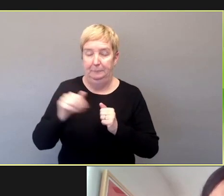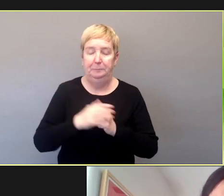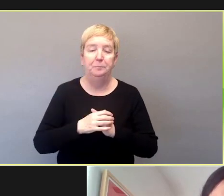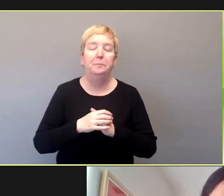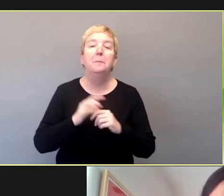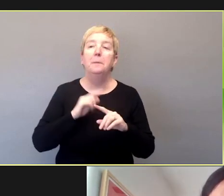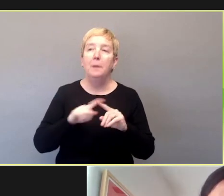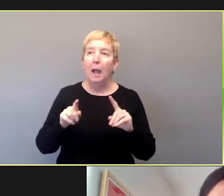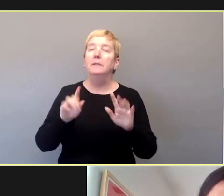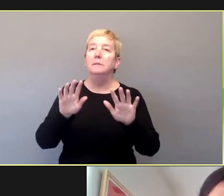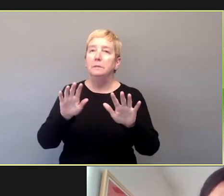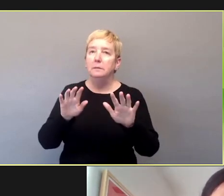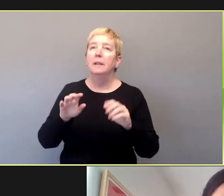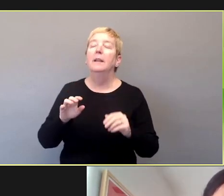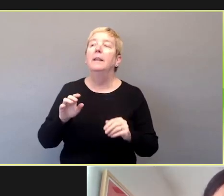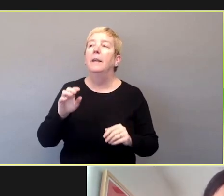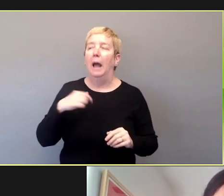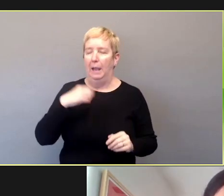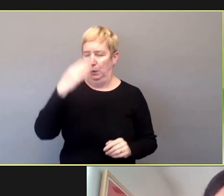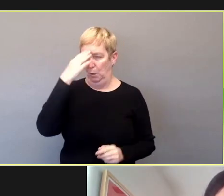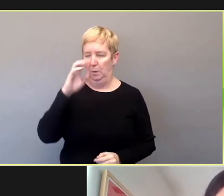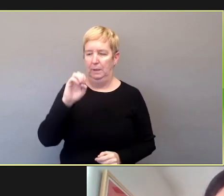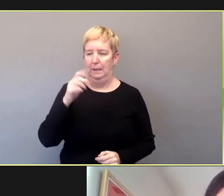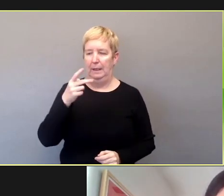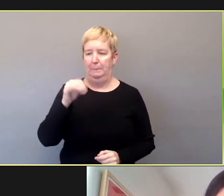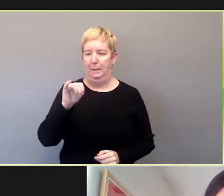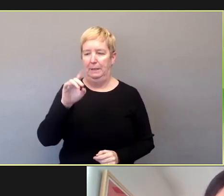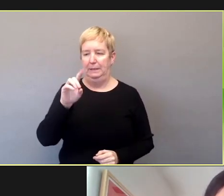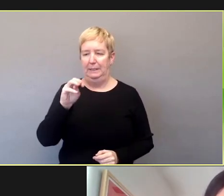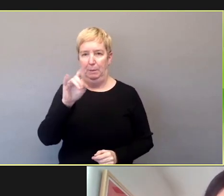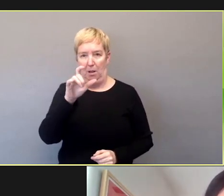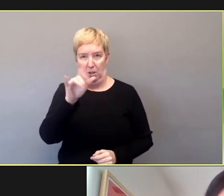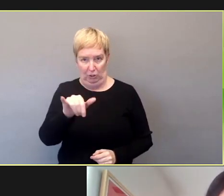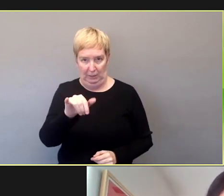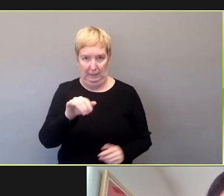the epidemiologists, they'll start breaking out those demographics